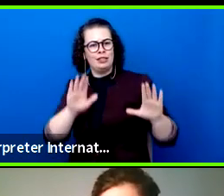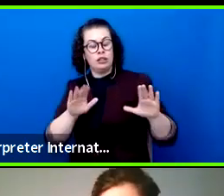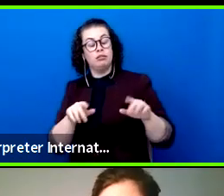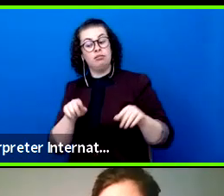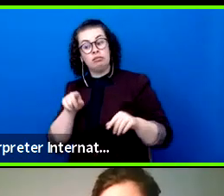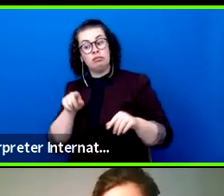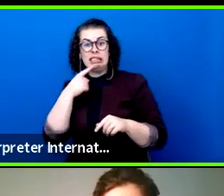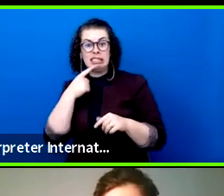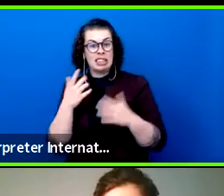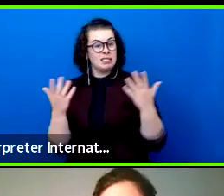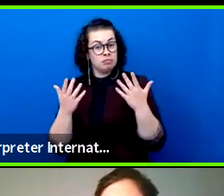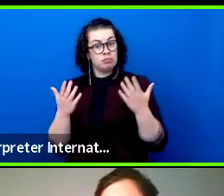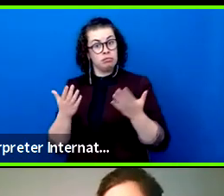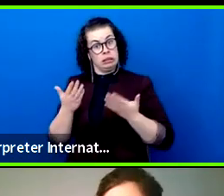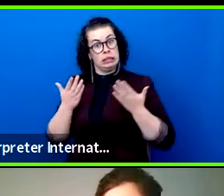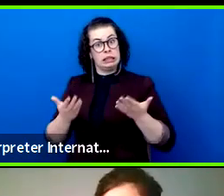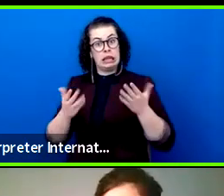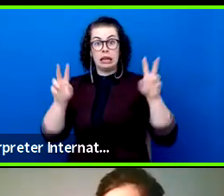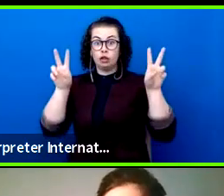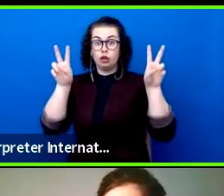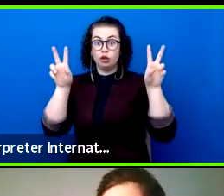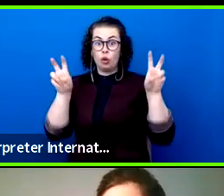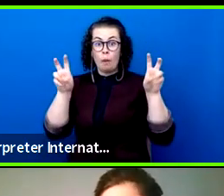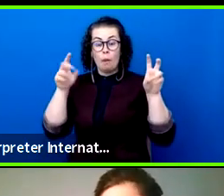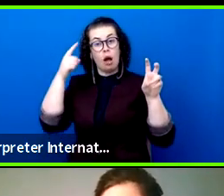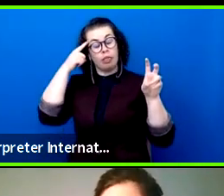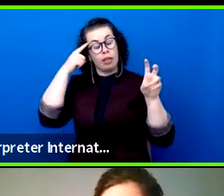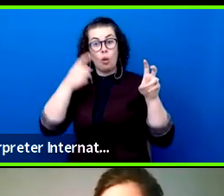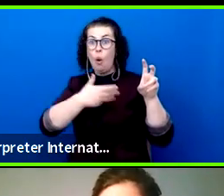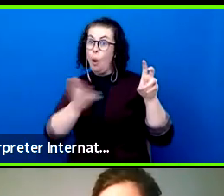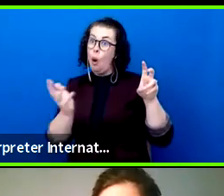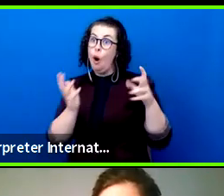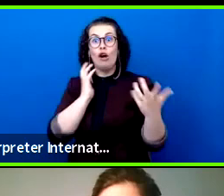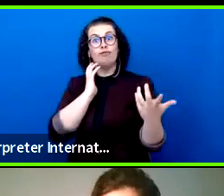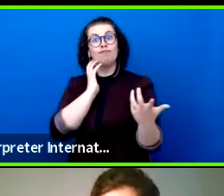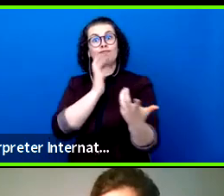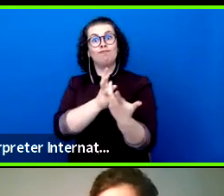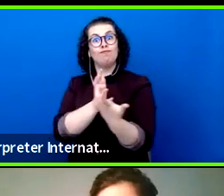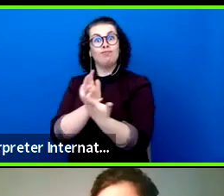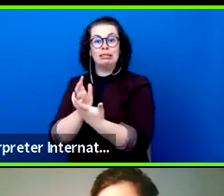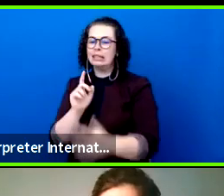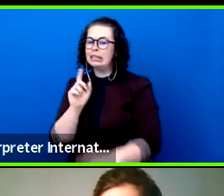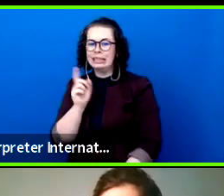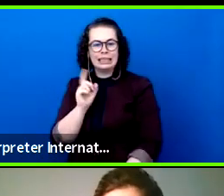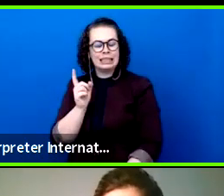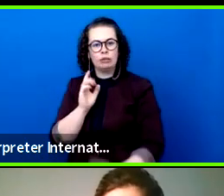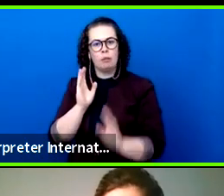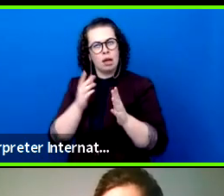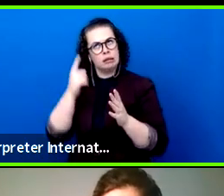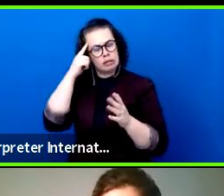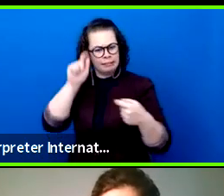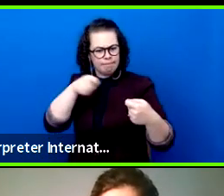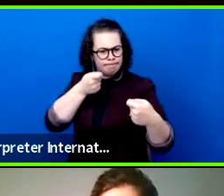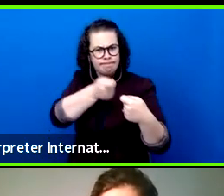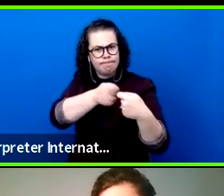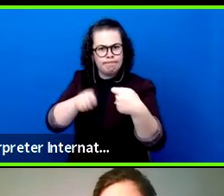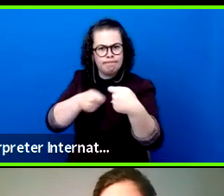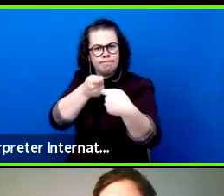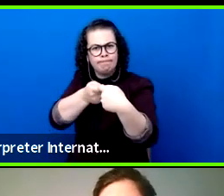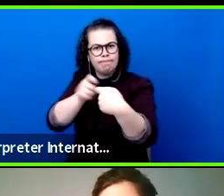about today is not a one size fits all. So when we start talking about what can we do for access and more